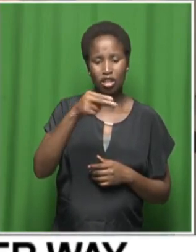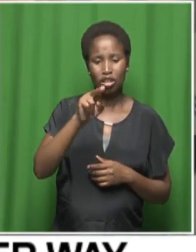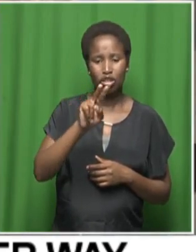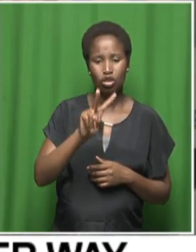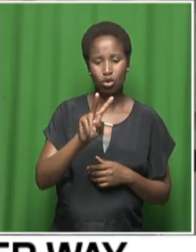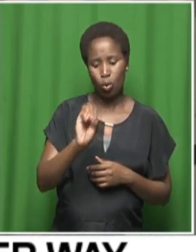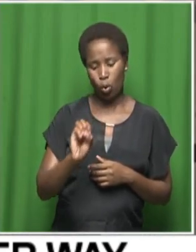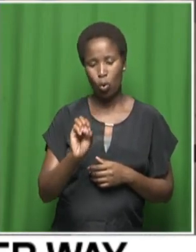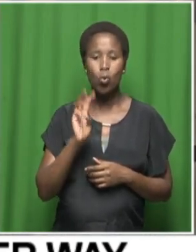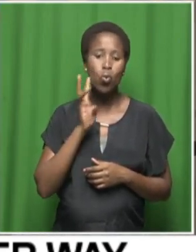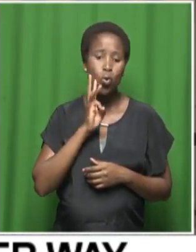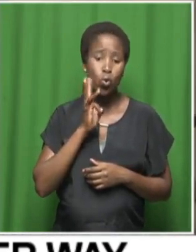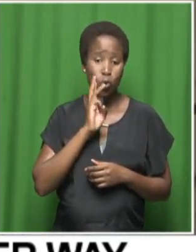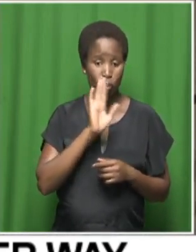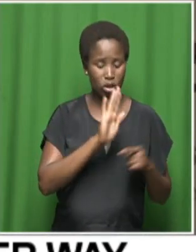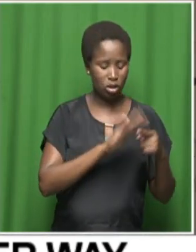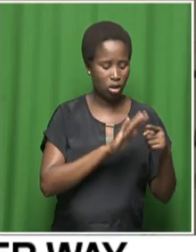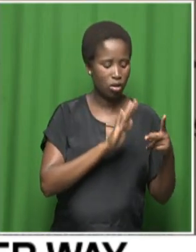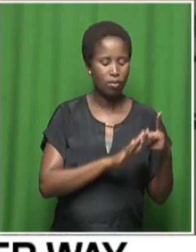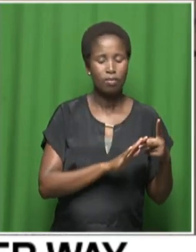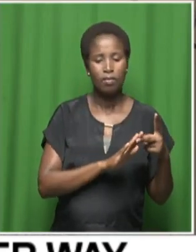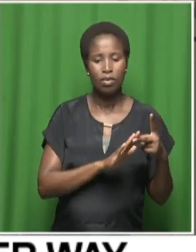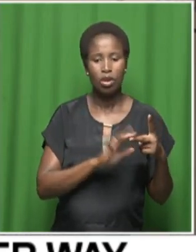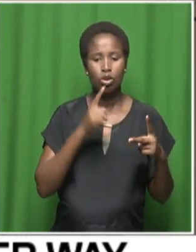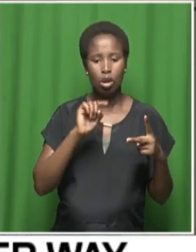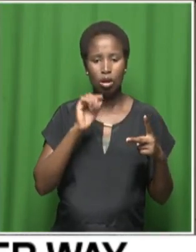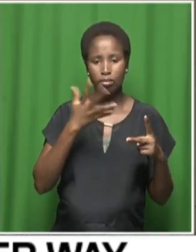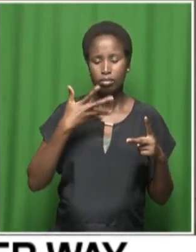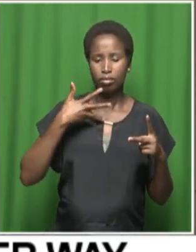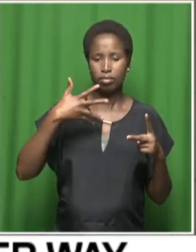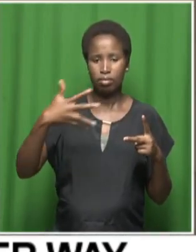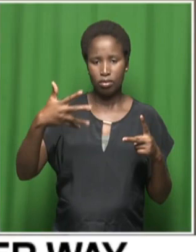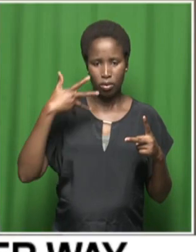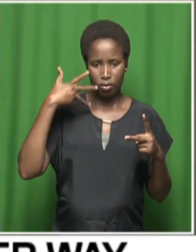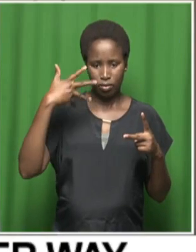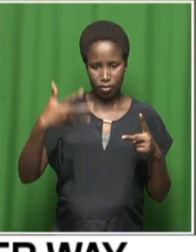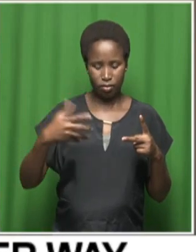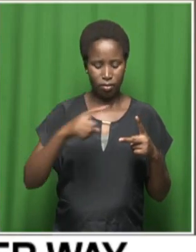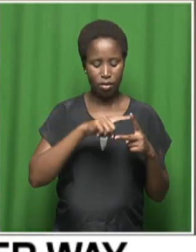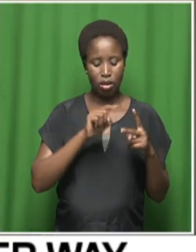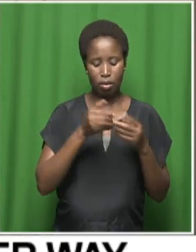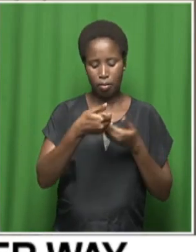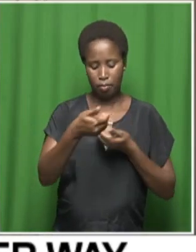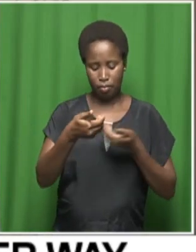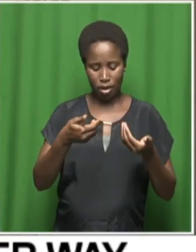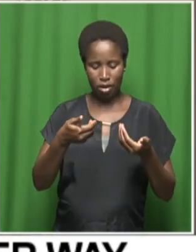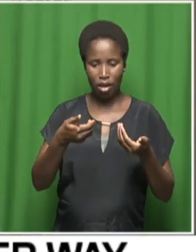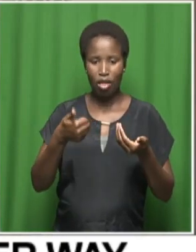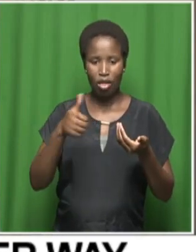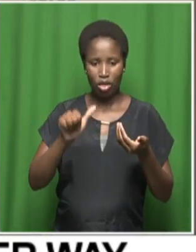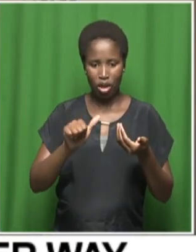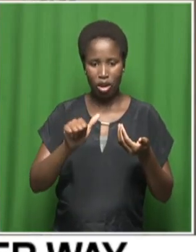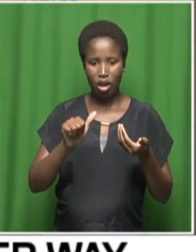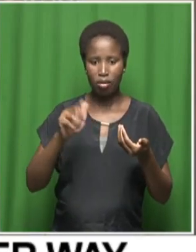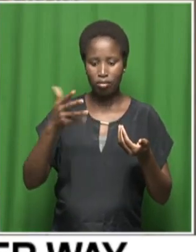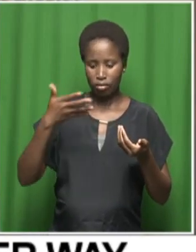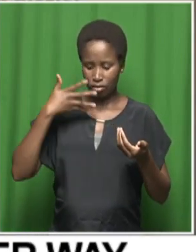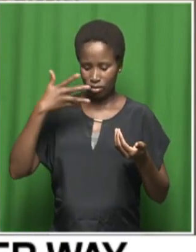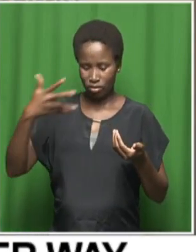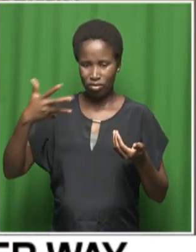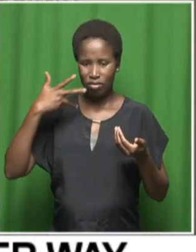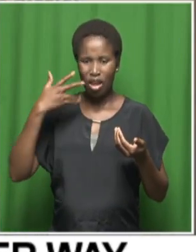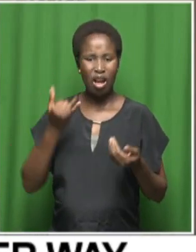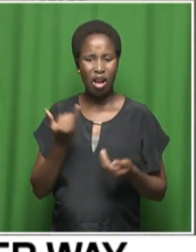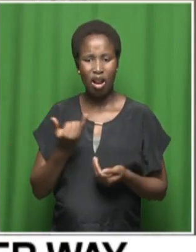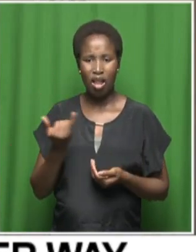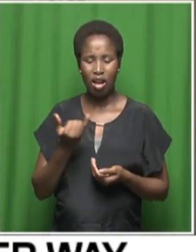water, there is H2, the hydrogen and the oxygen. You split it apart, and then hydrogen is this fuel. It's used